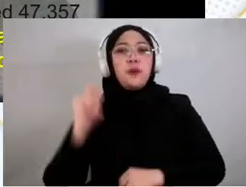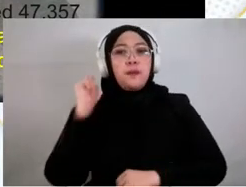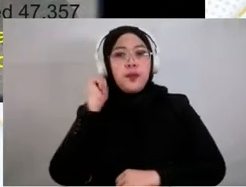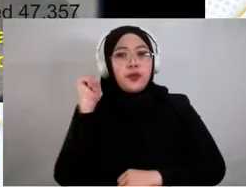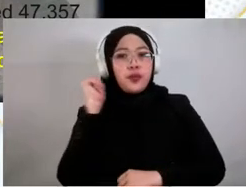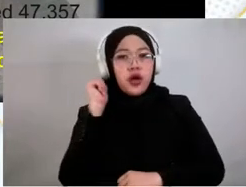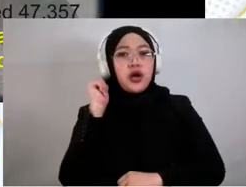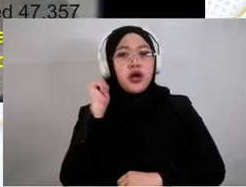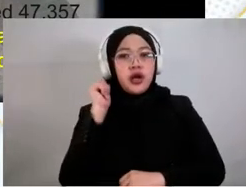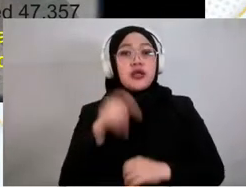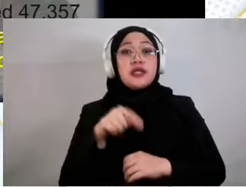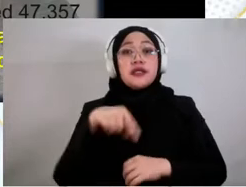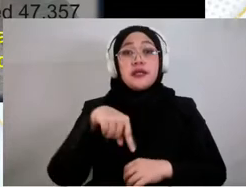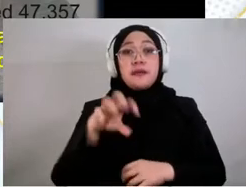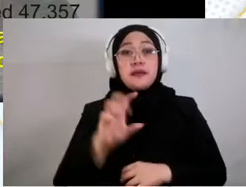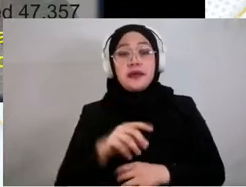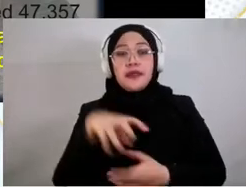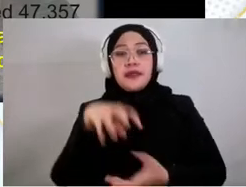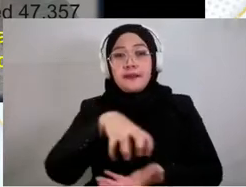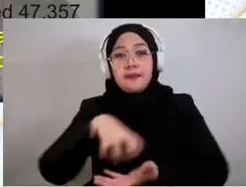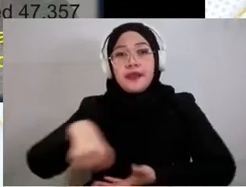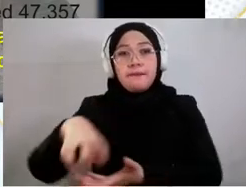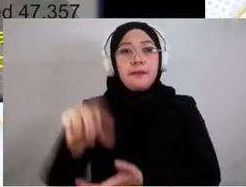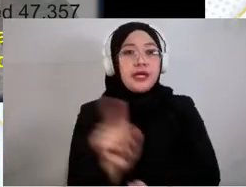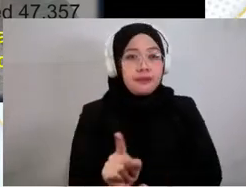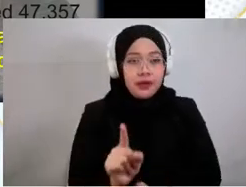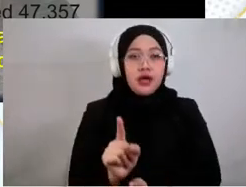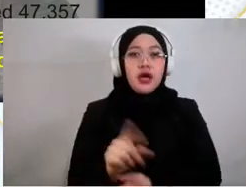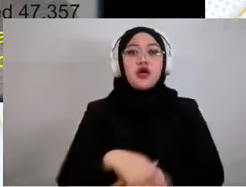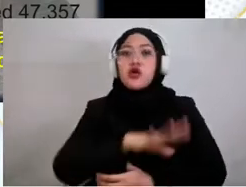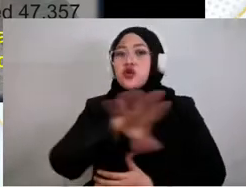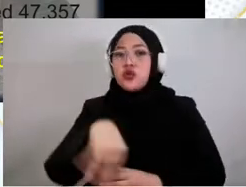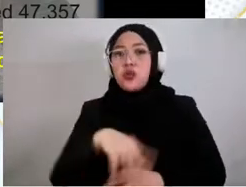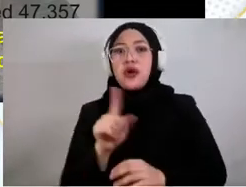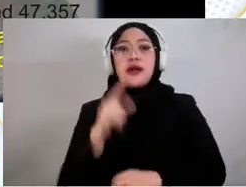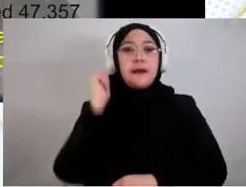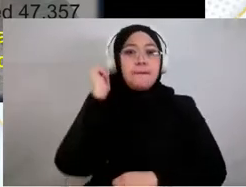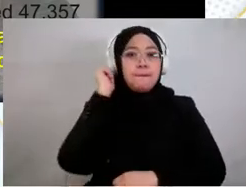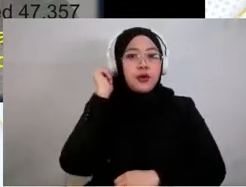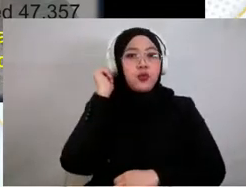which 607 of those are female peacekeepers.